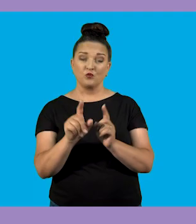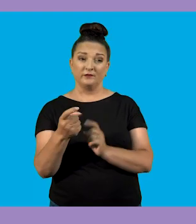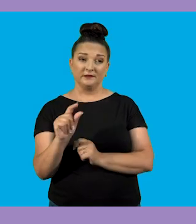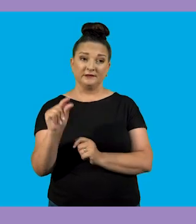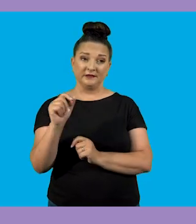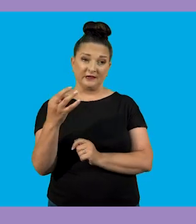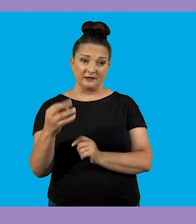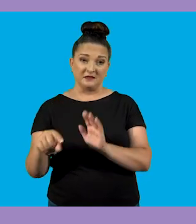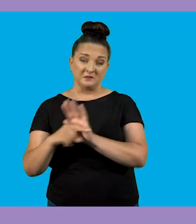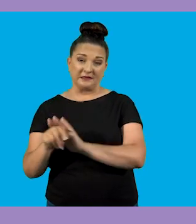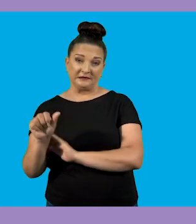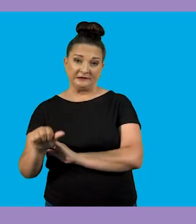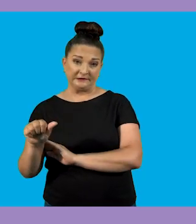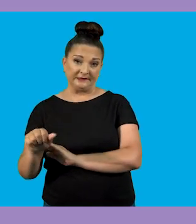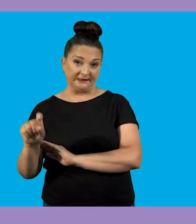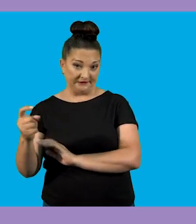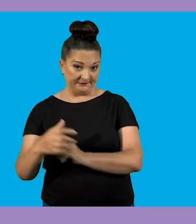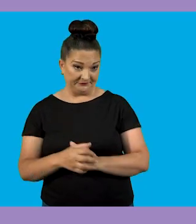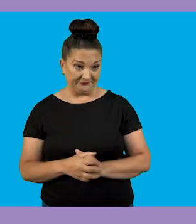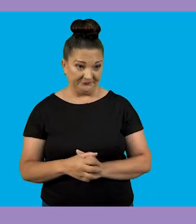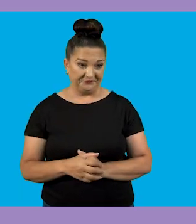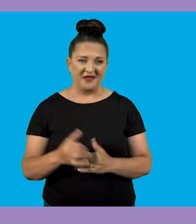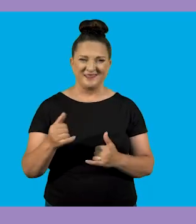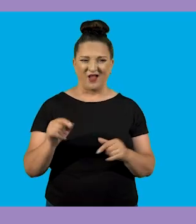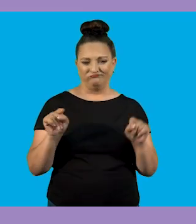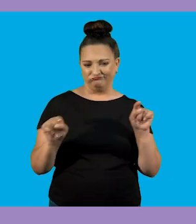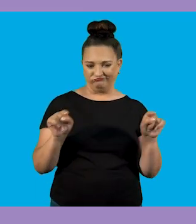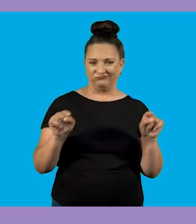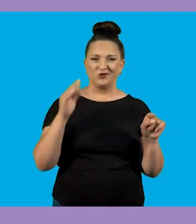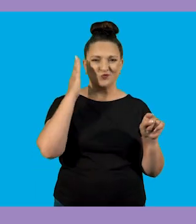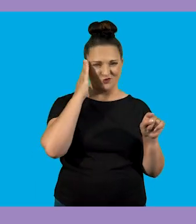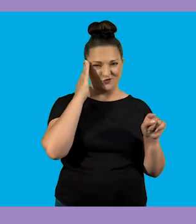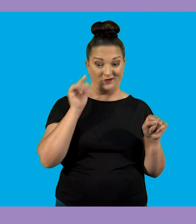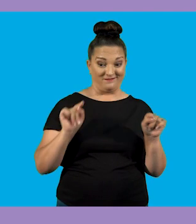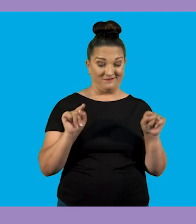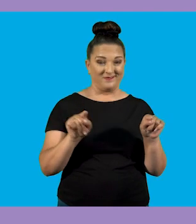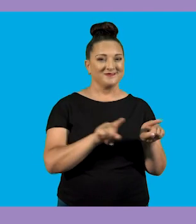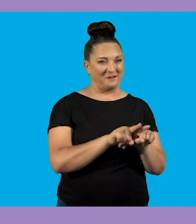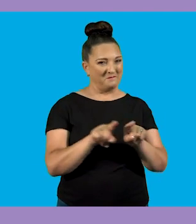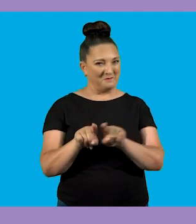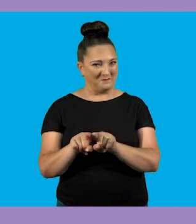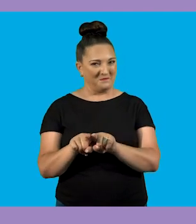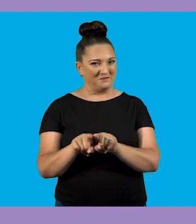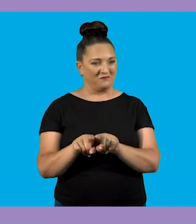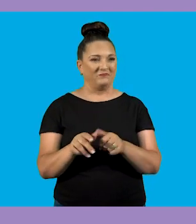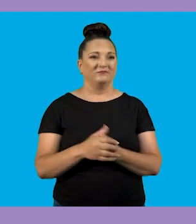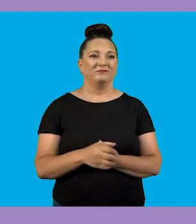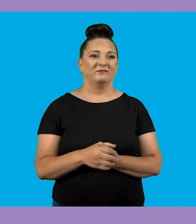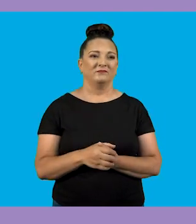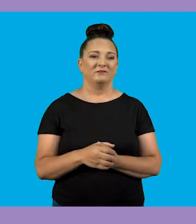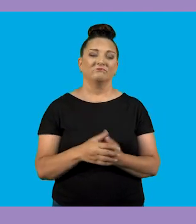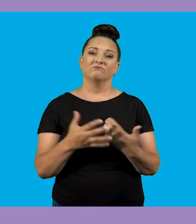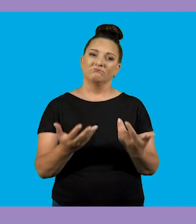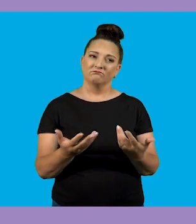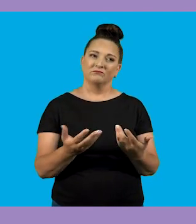12x cubed minus 16x. Now we've already identified 19x and 16x as like terms.